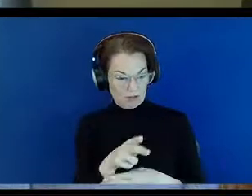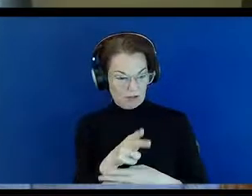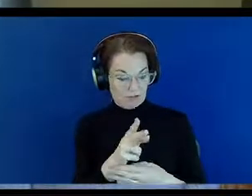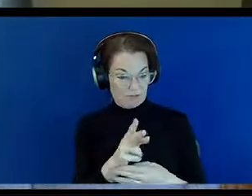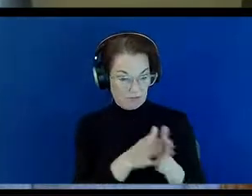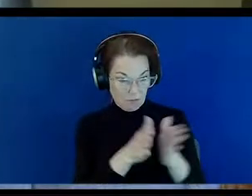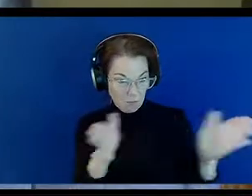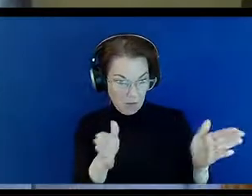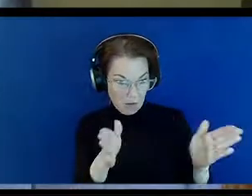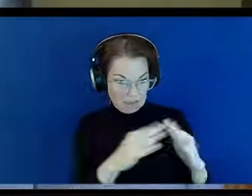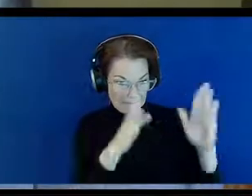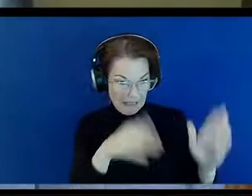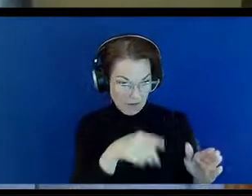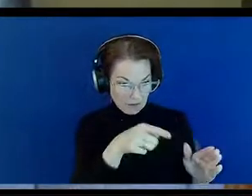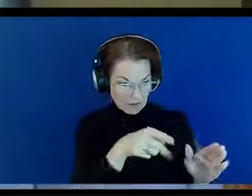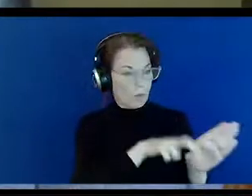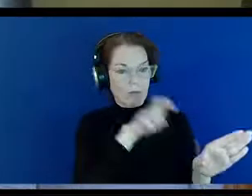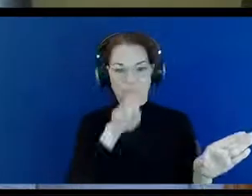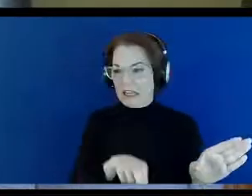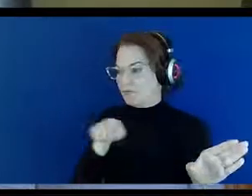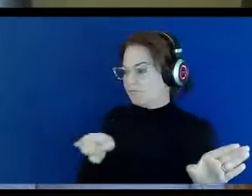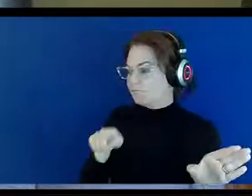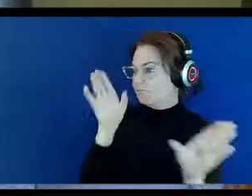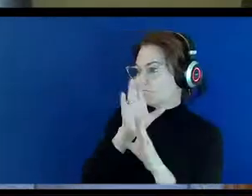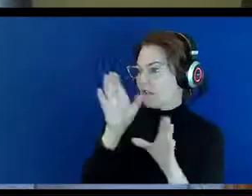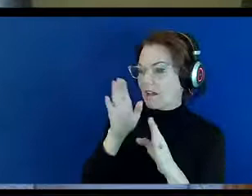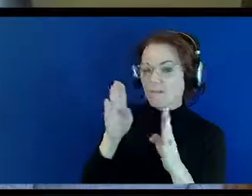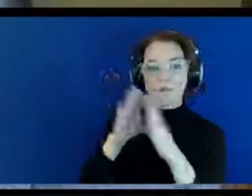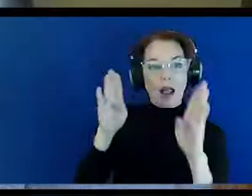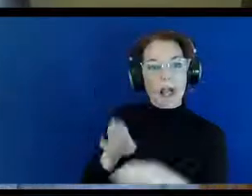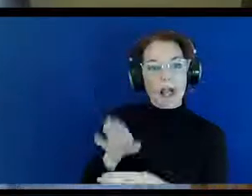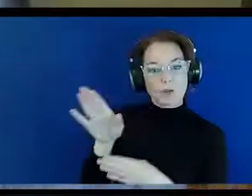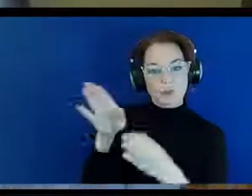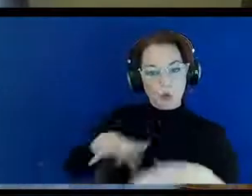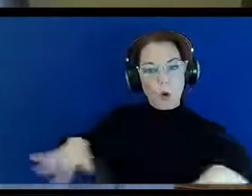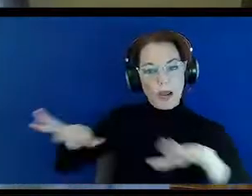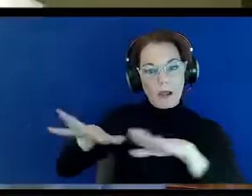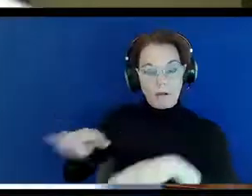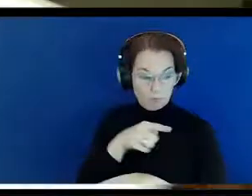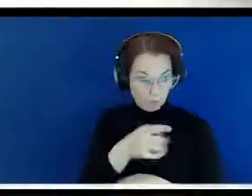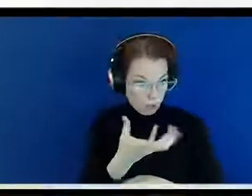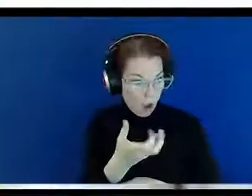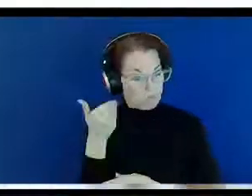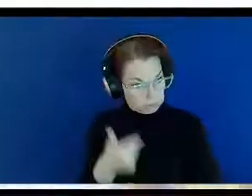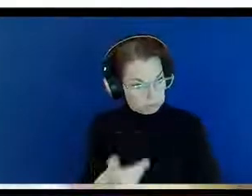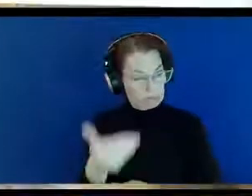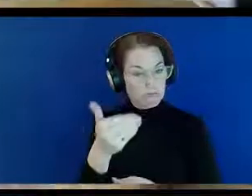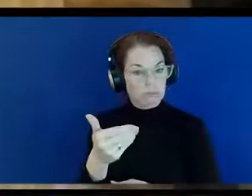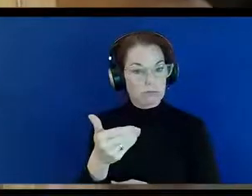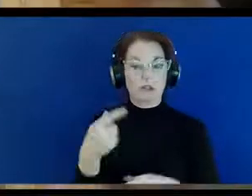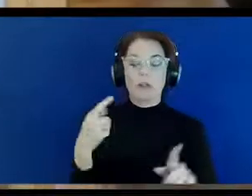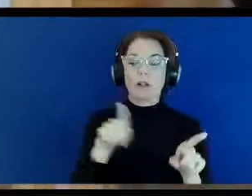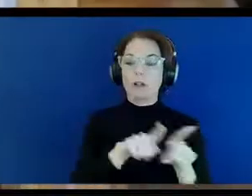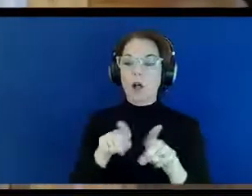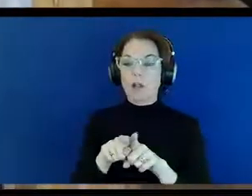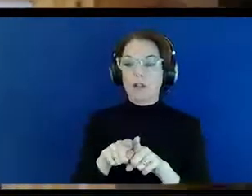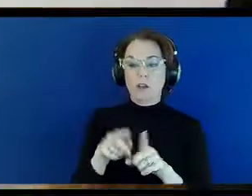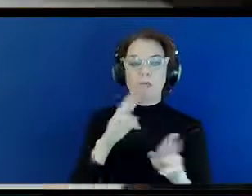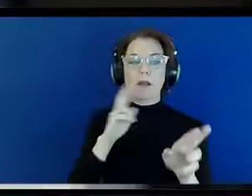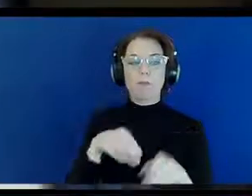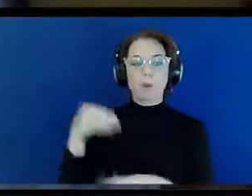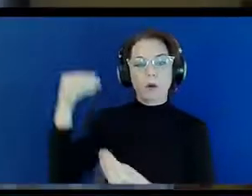and find a home on the market if they want. Also releasing a report, Housing for, this is the report